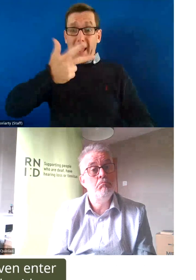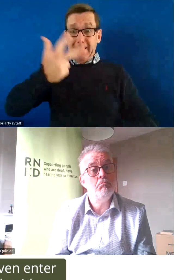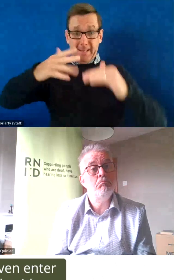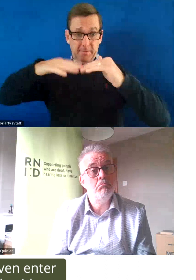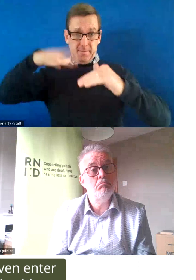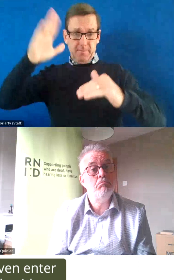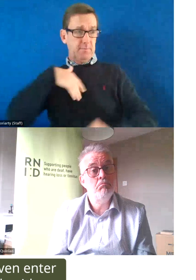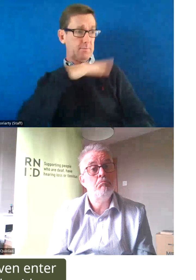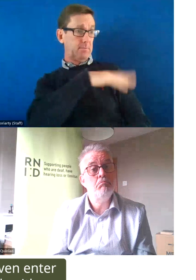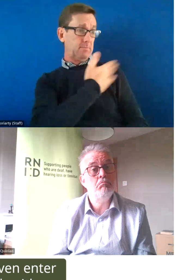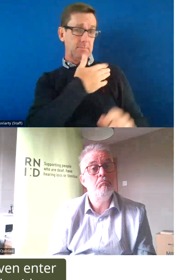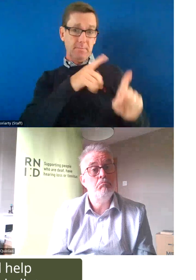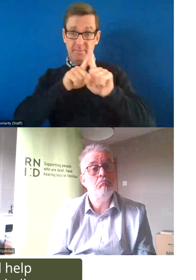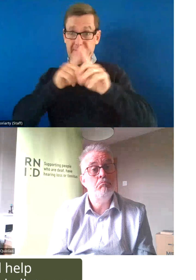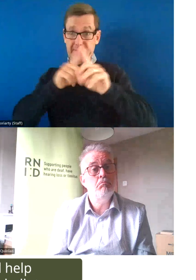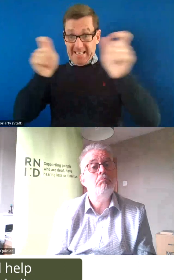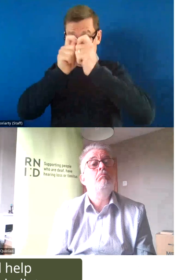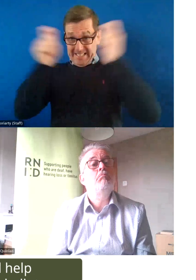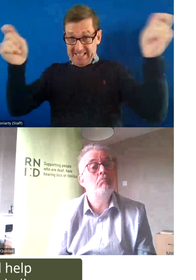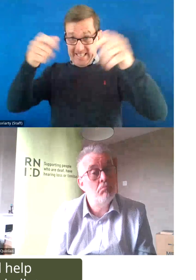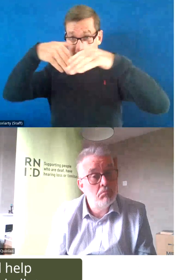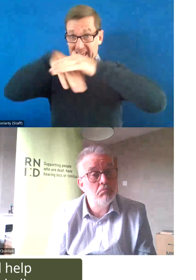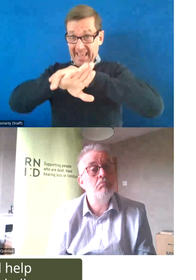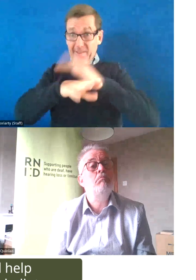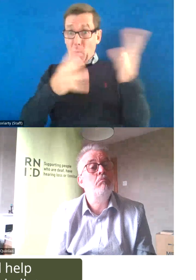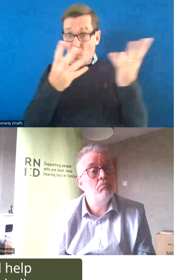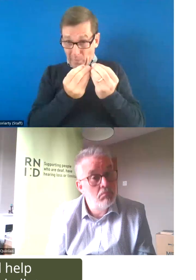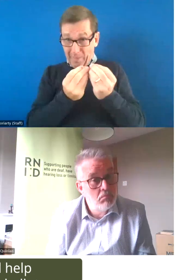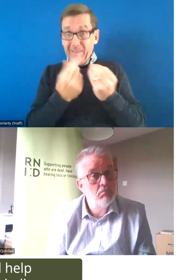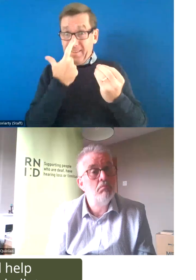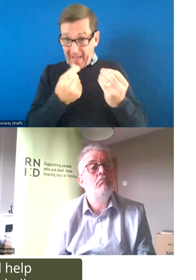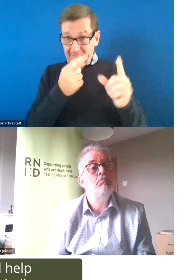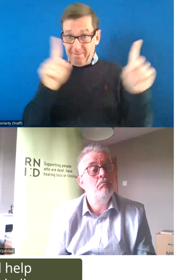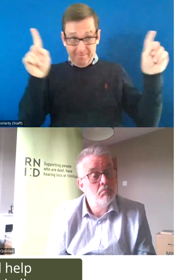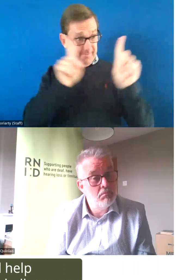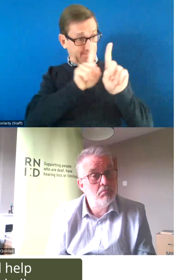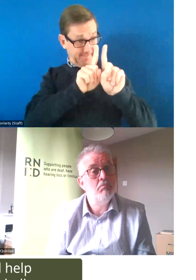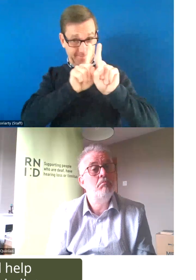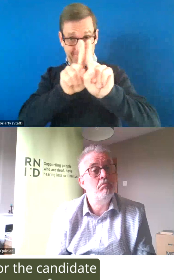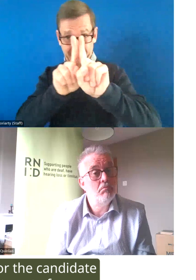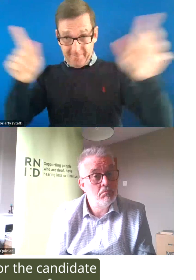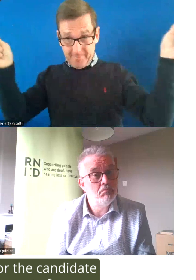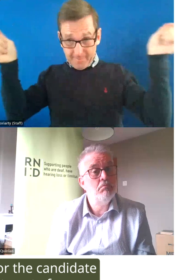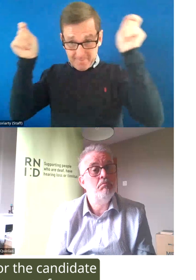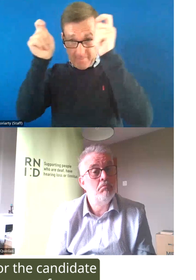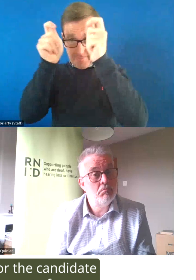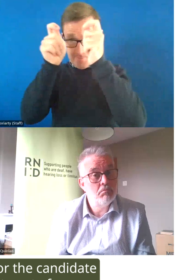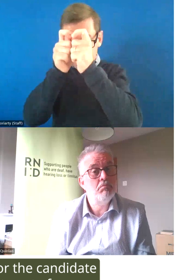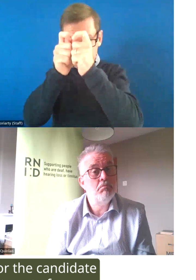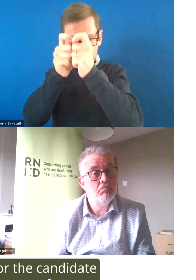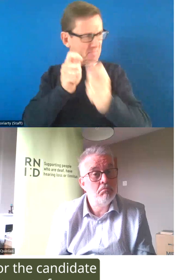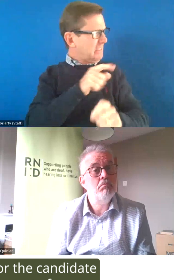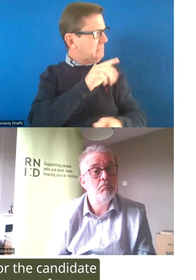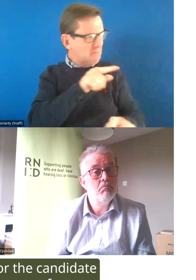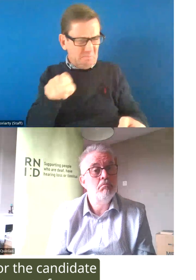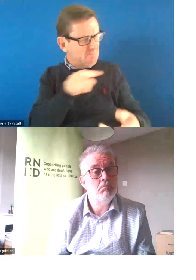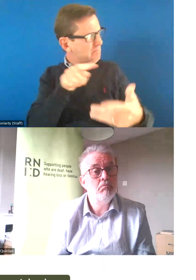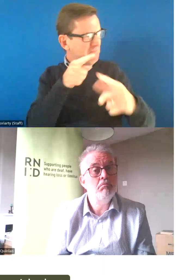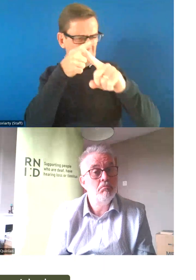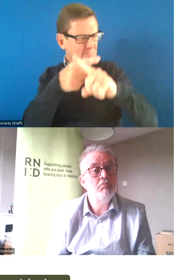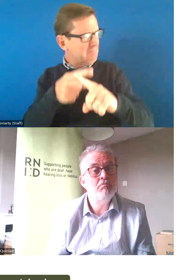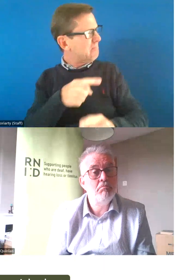can even enter the polling booth with you if you need help understanding the ballot paper and where the party or the candidate is that you want